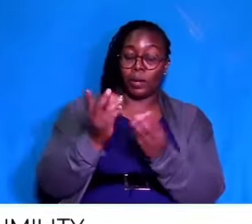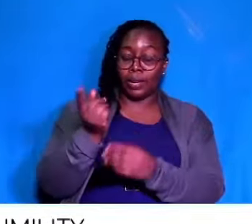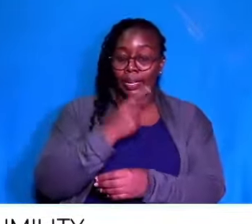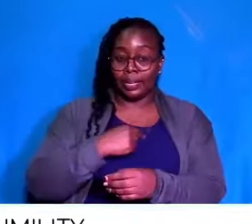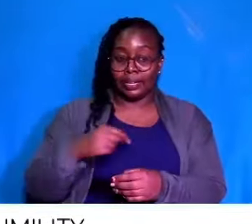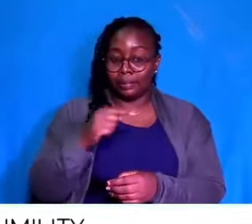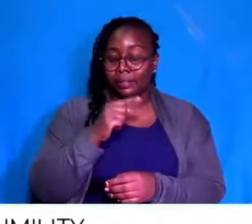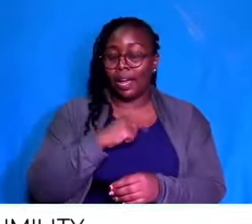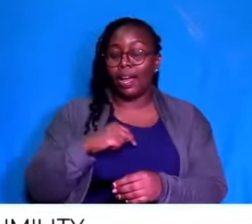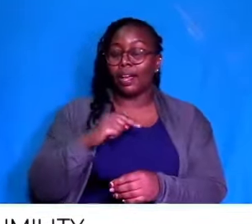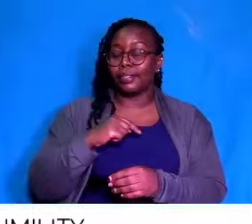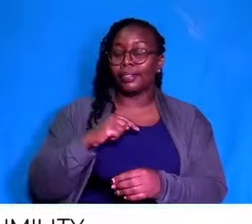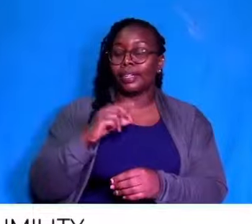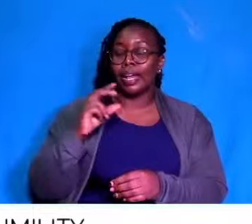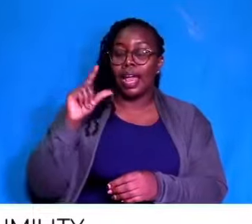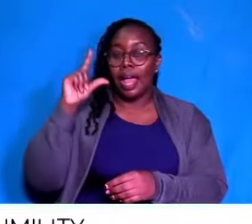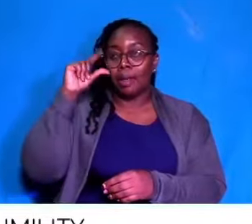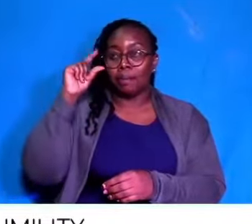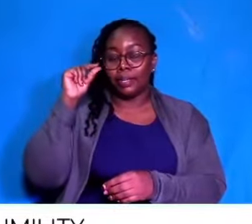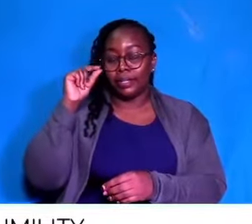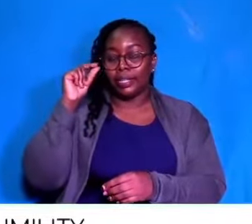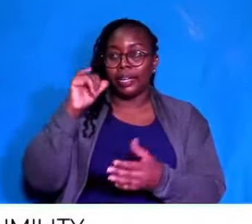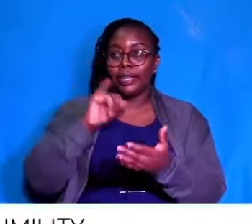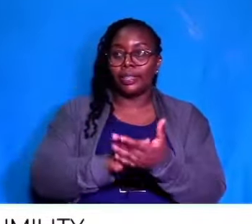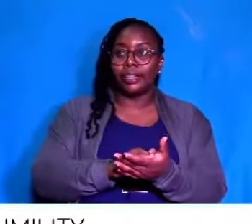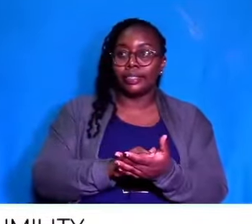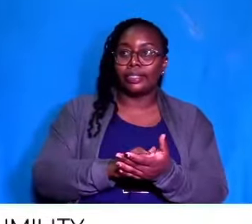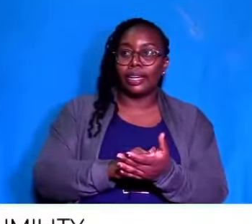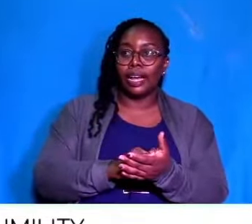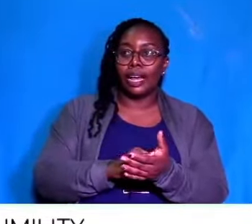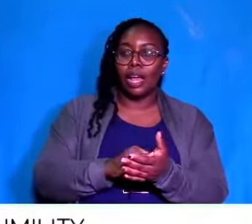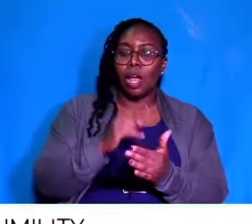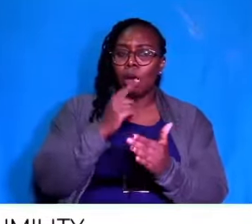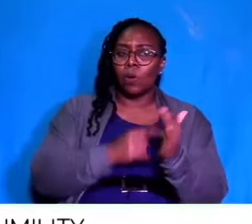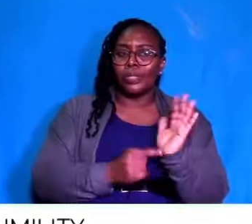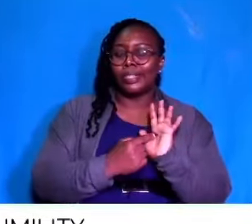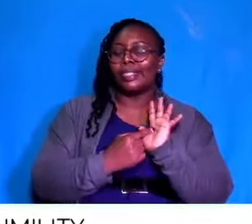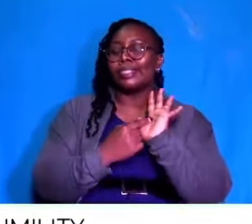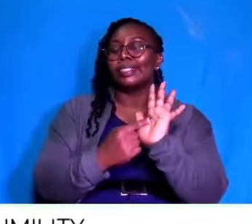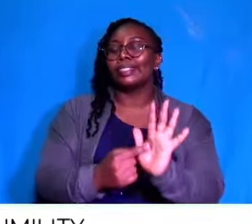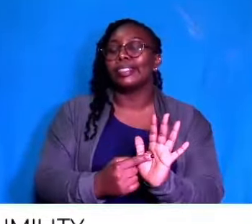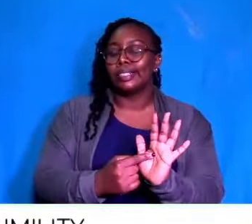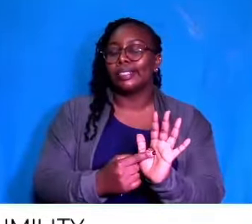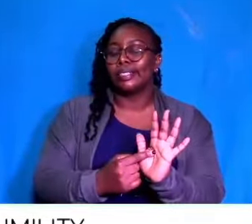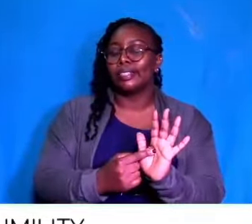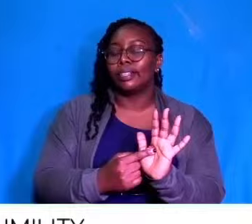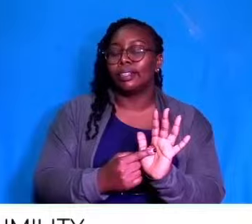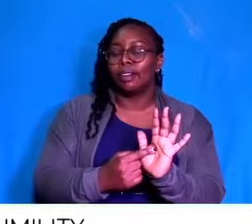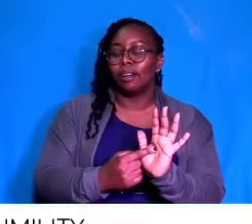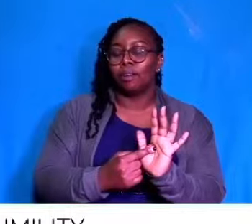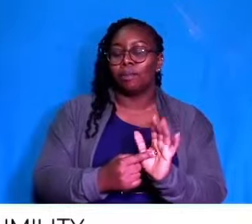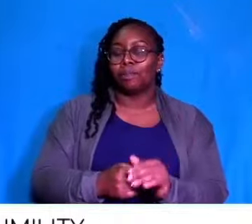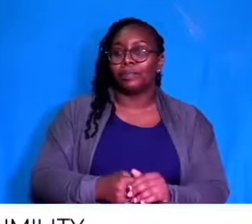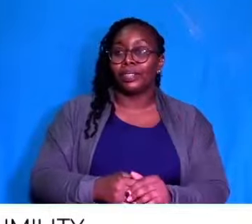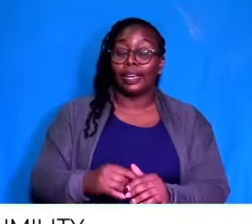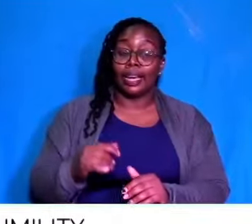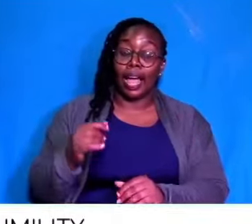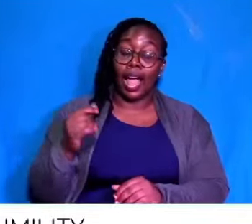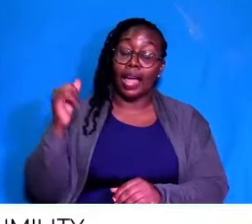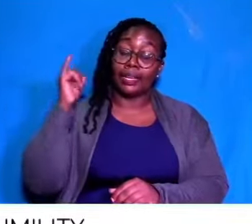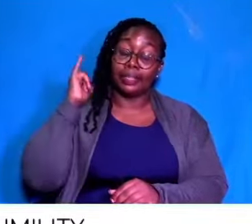with what's pompous and what's visible and what people give as accolades. So yesterday, I